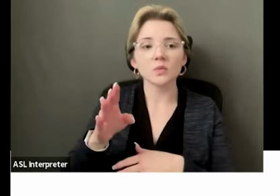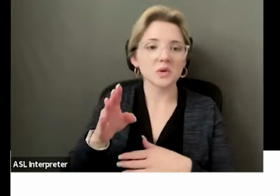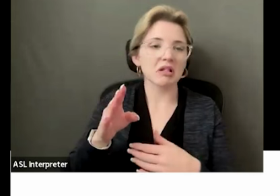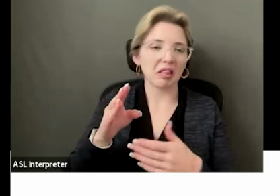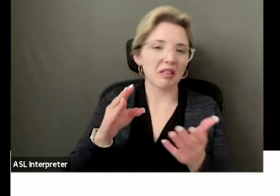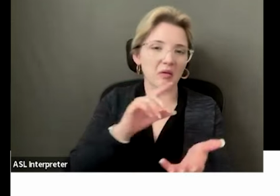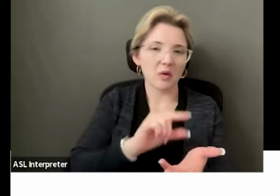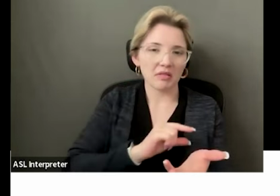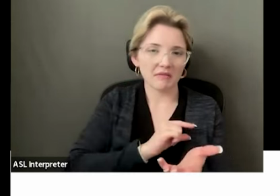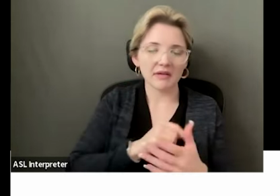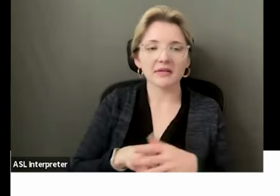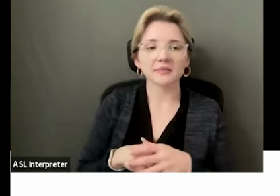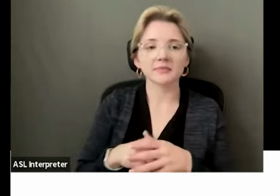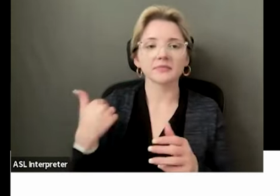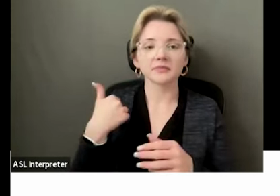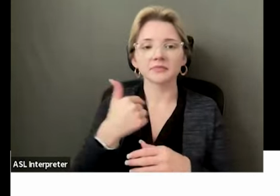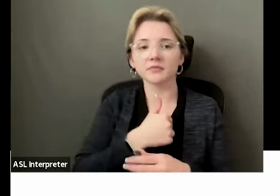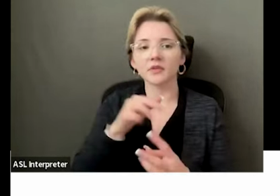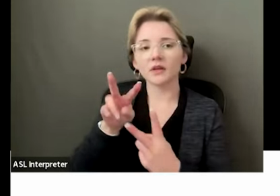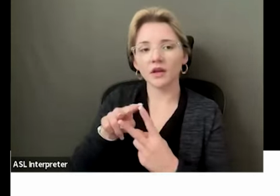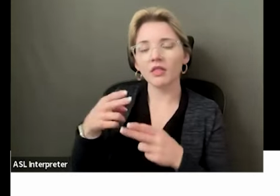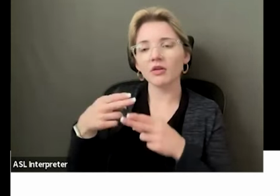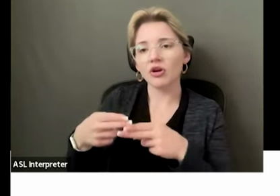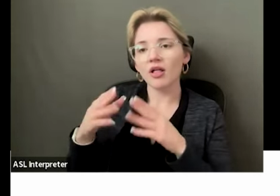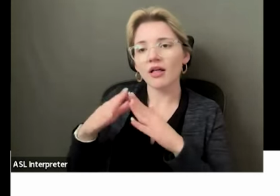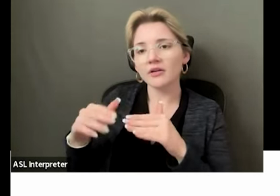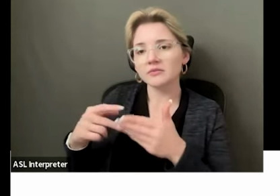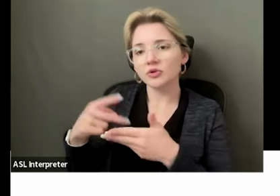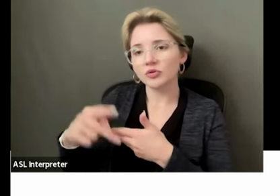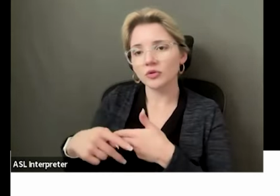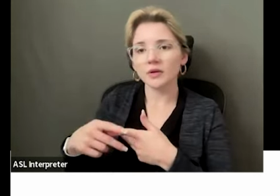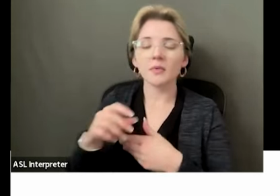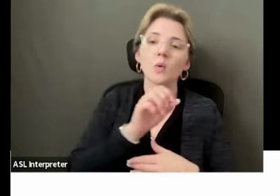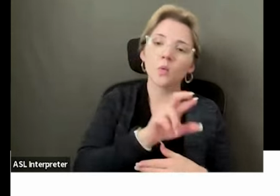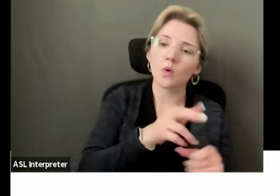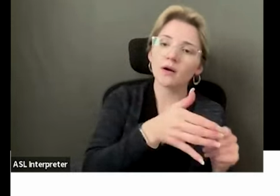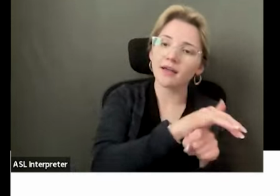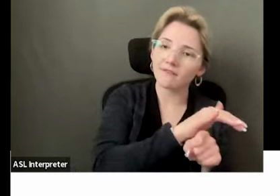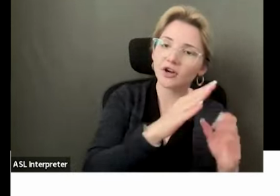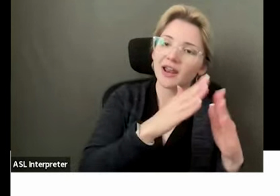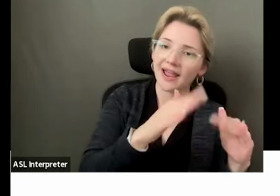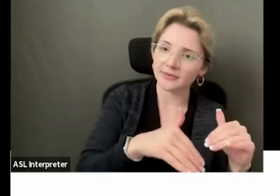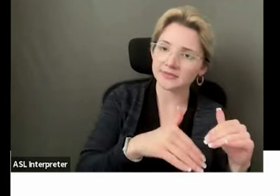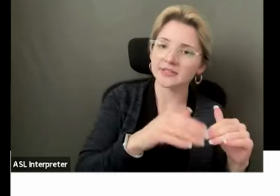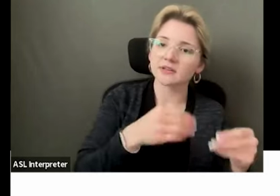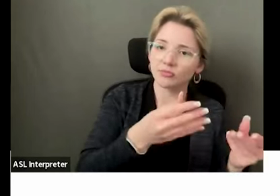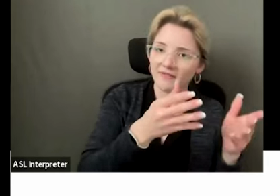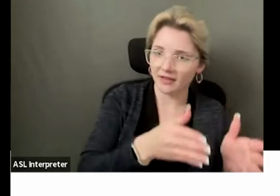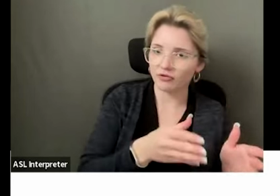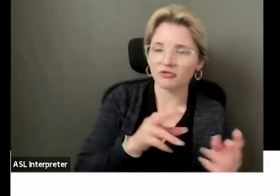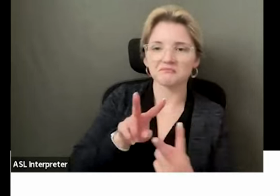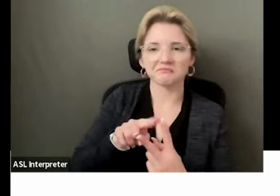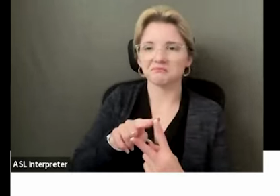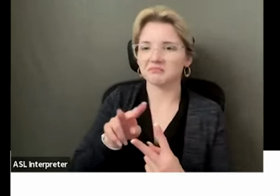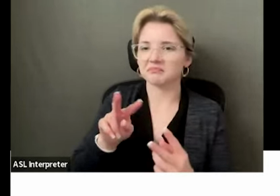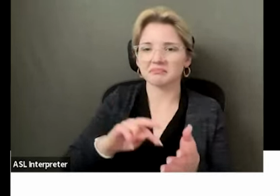programs, or if you're talking about the person providing that housing, it's the covered housing provider.